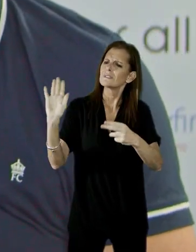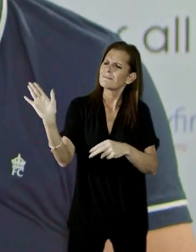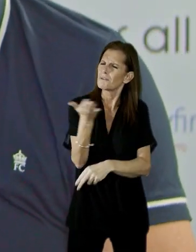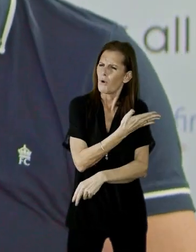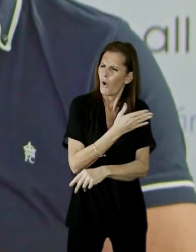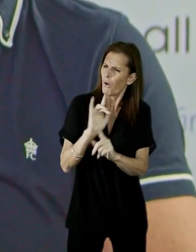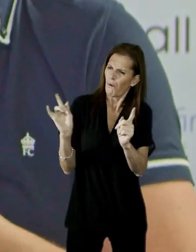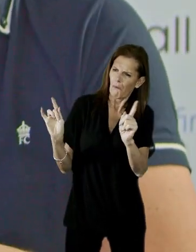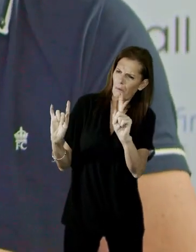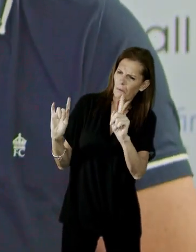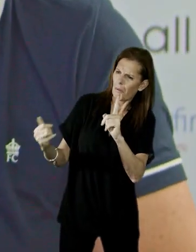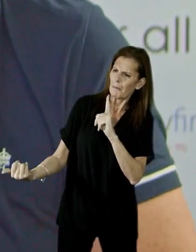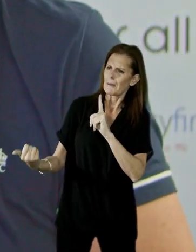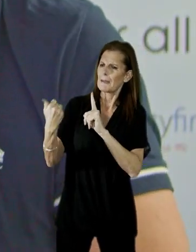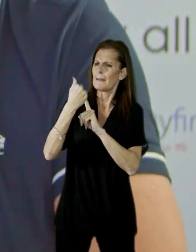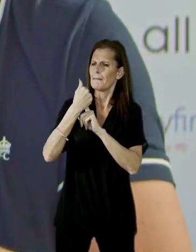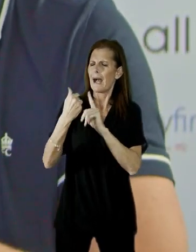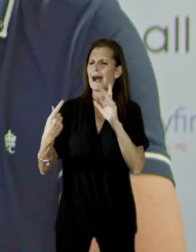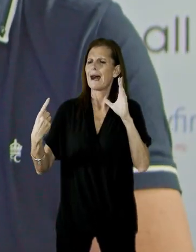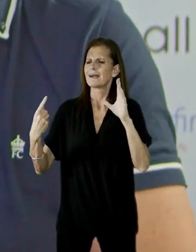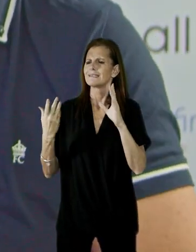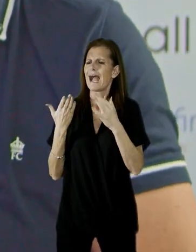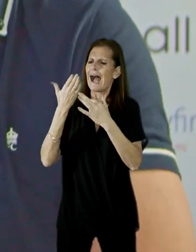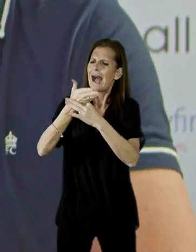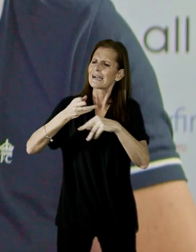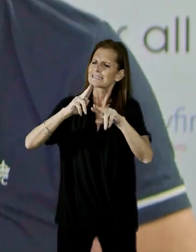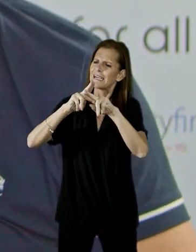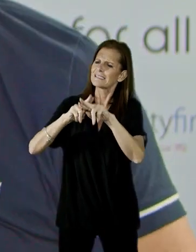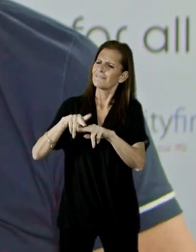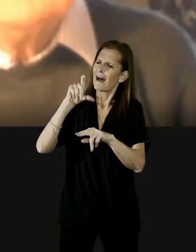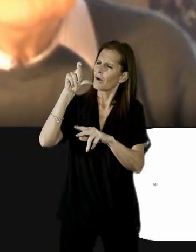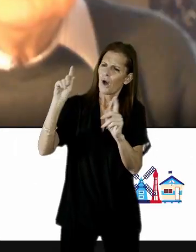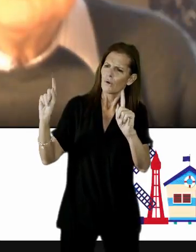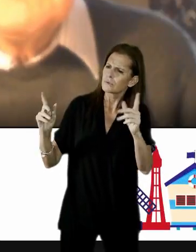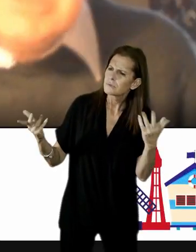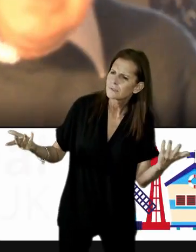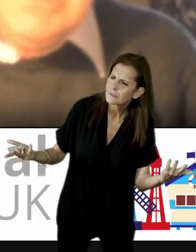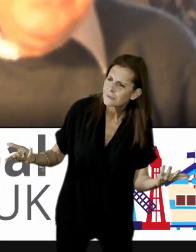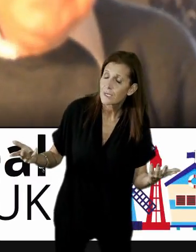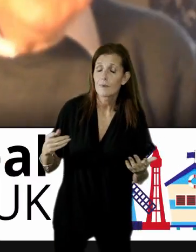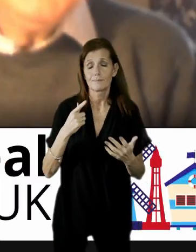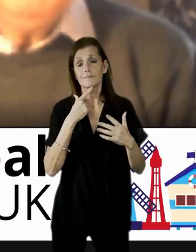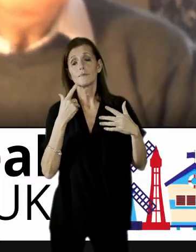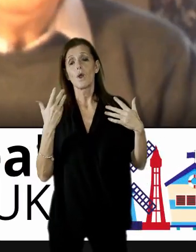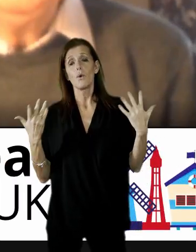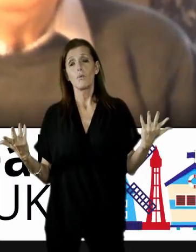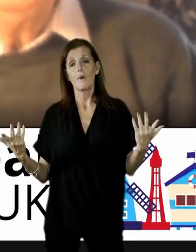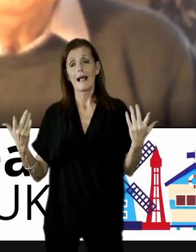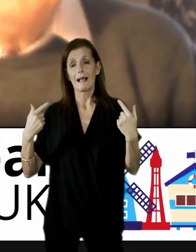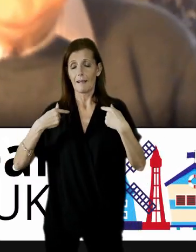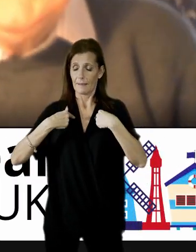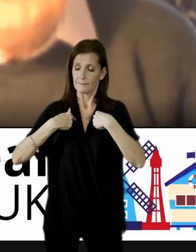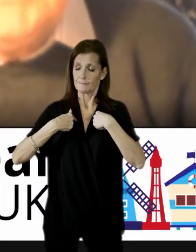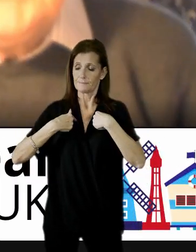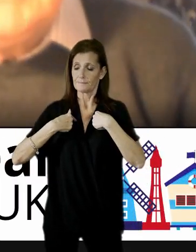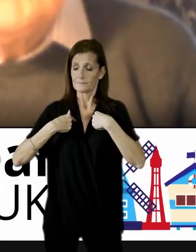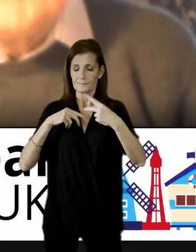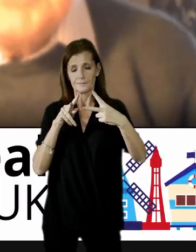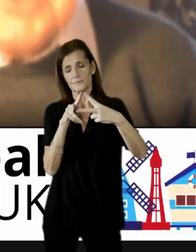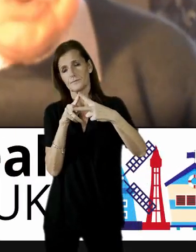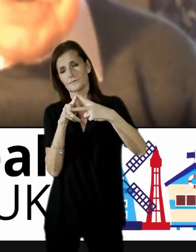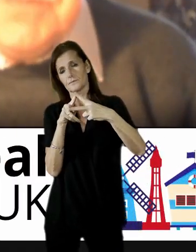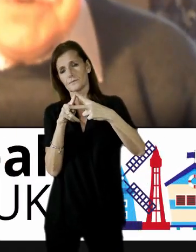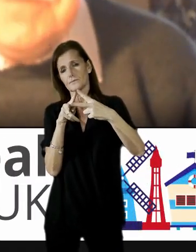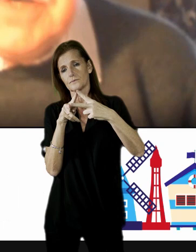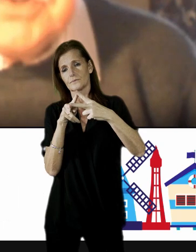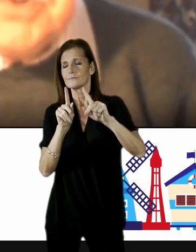All and, what impact has Access Fylde Coast actually had? Well, Tourism for All, we deal with